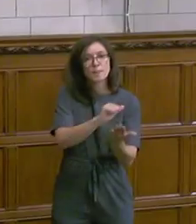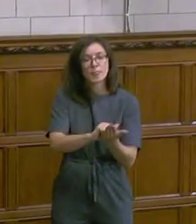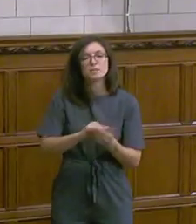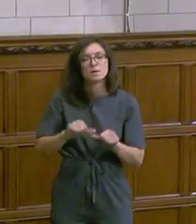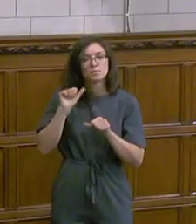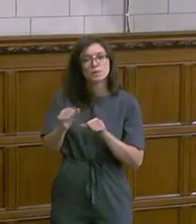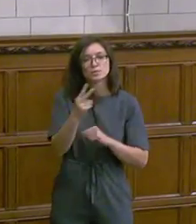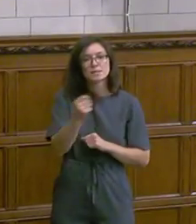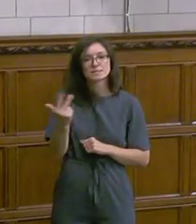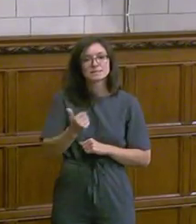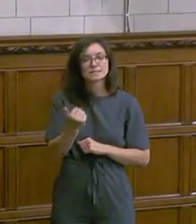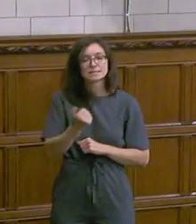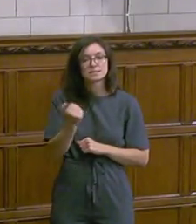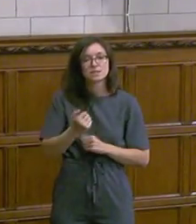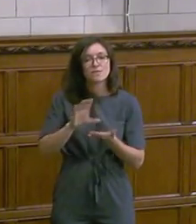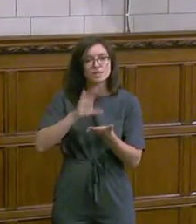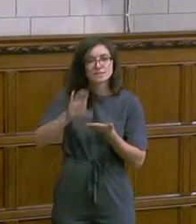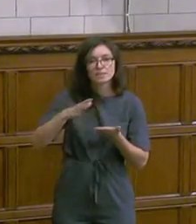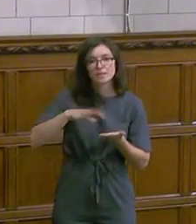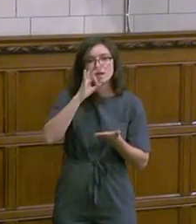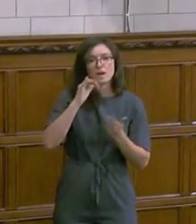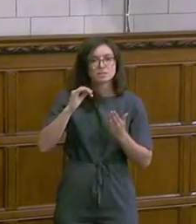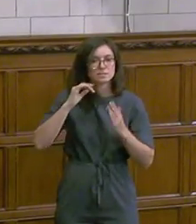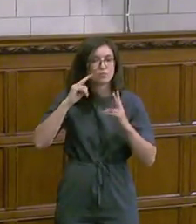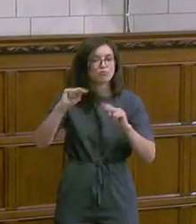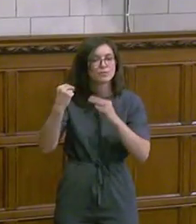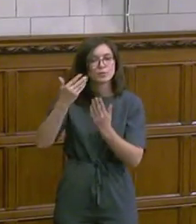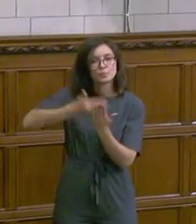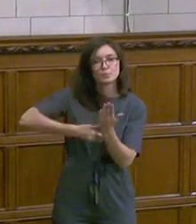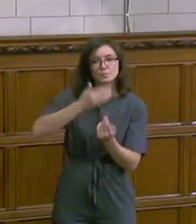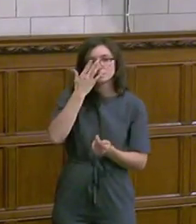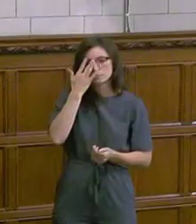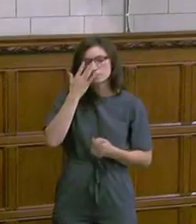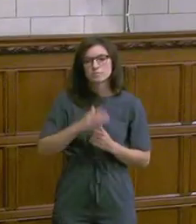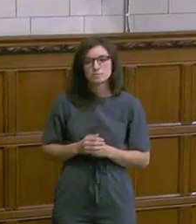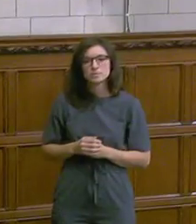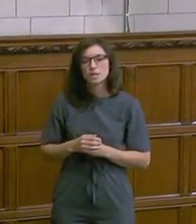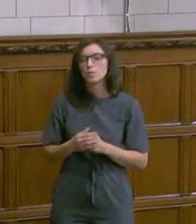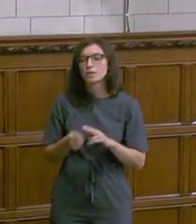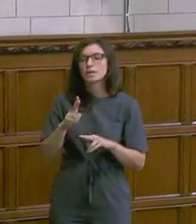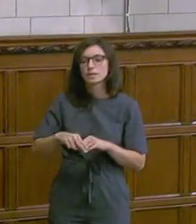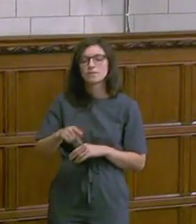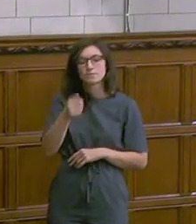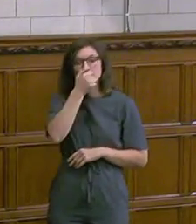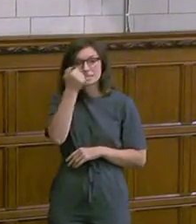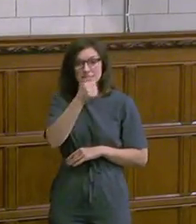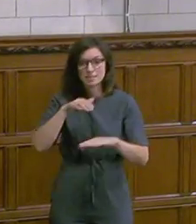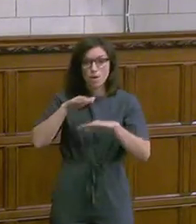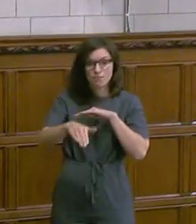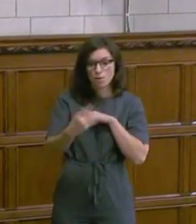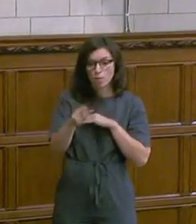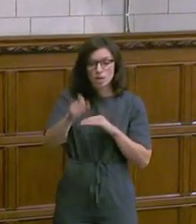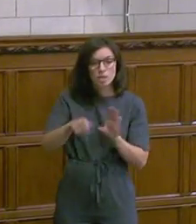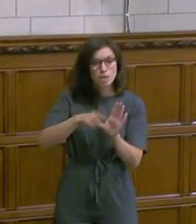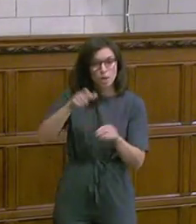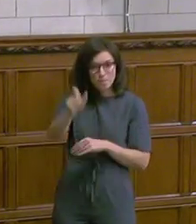funding. SEND funding for mainstream post-16 providers is provided where a young person has been commissioned a place